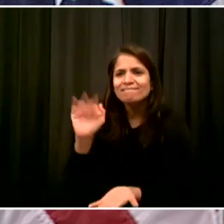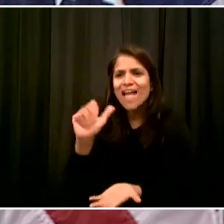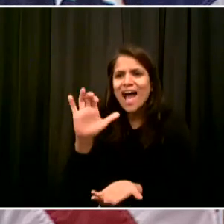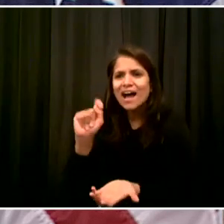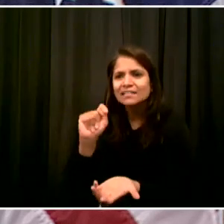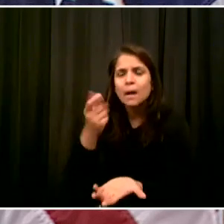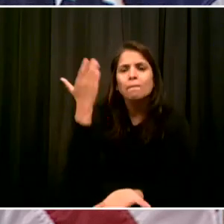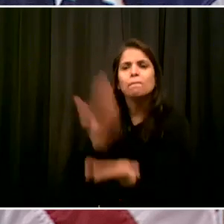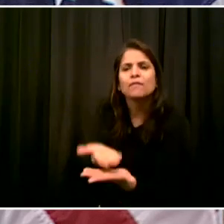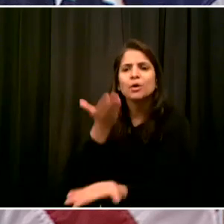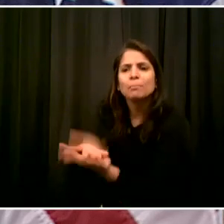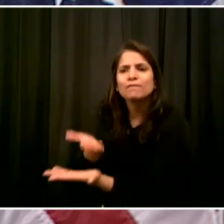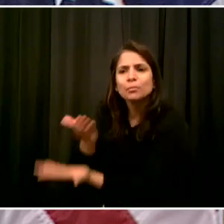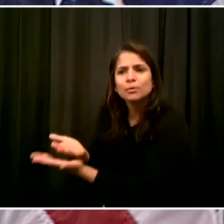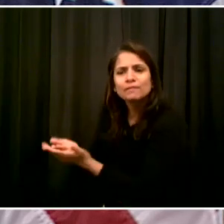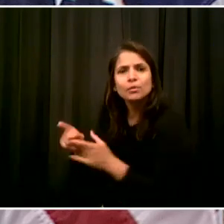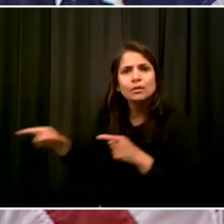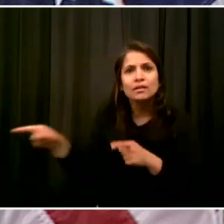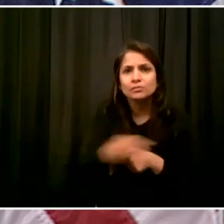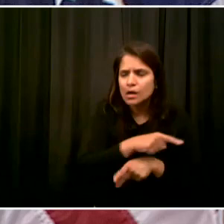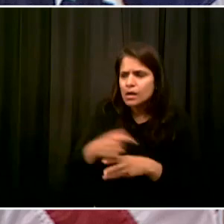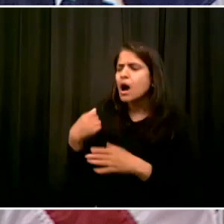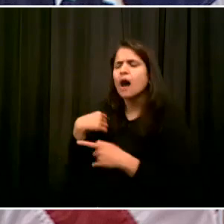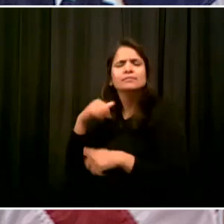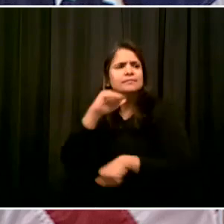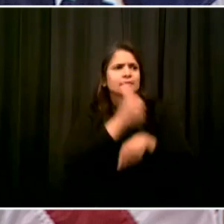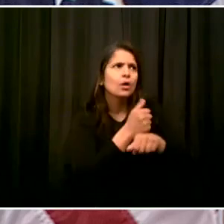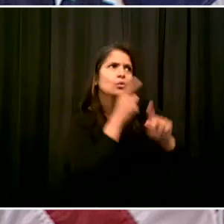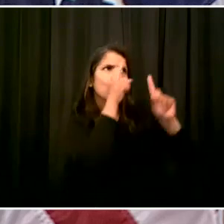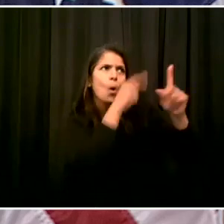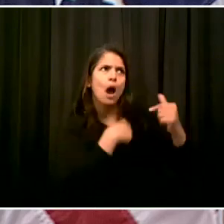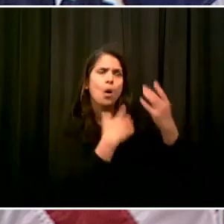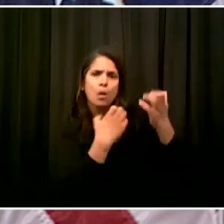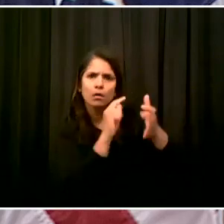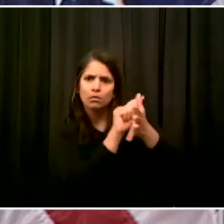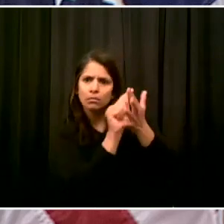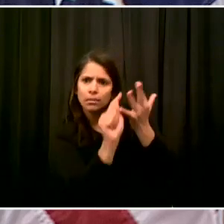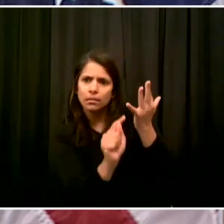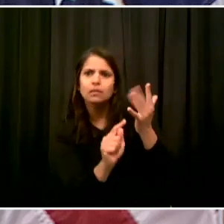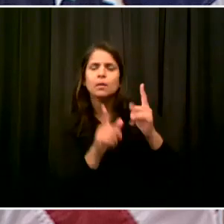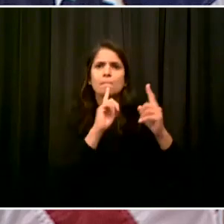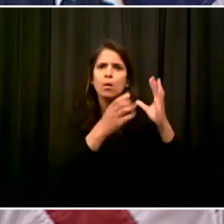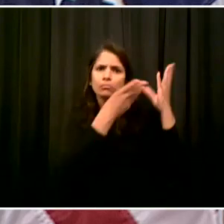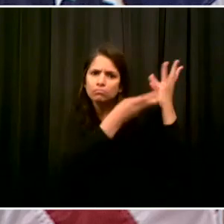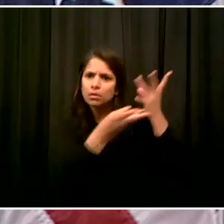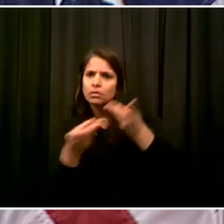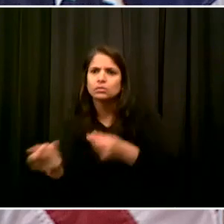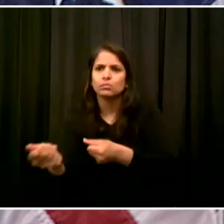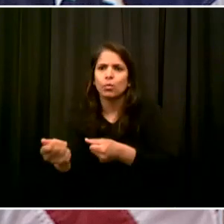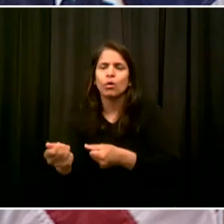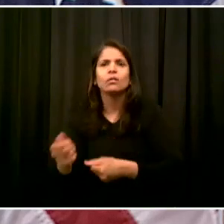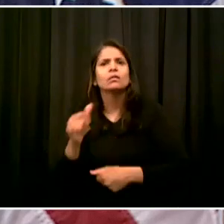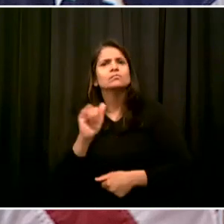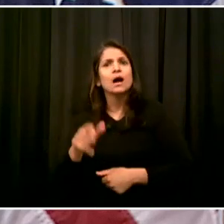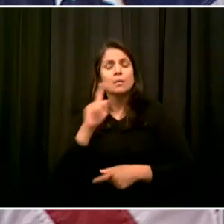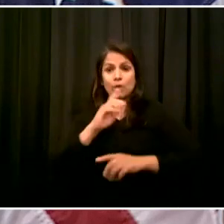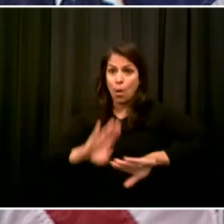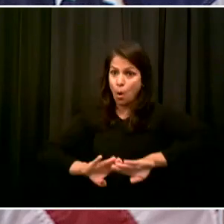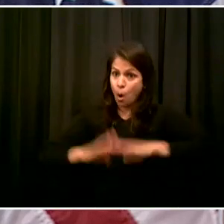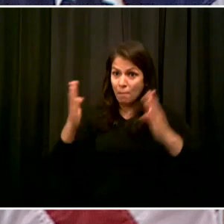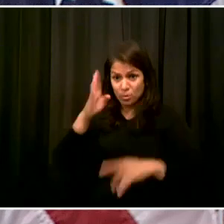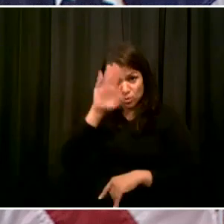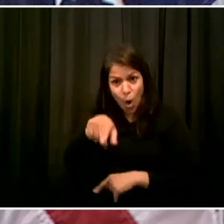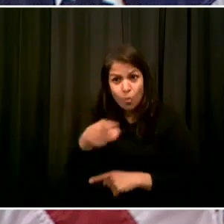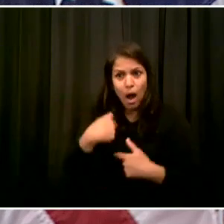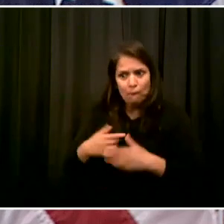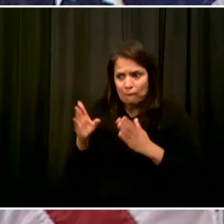so we can go into the reopening on Monday. I would disagree with your assessment. I think in a city of well over